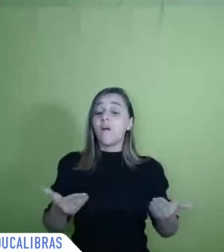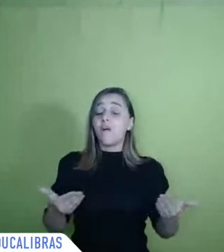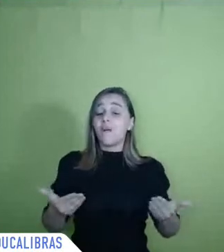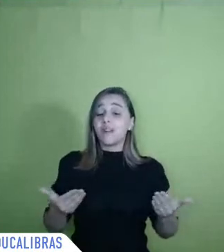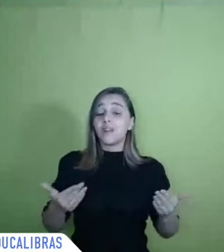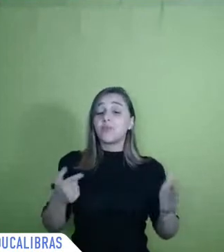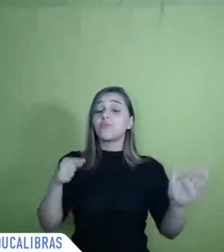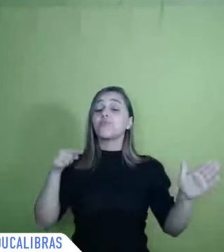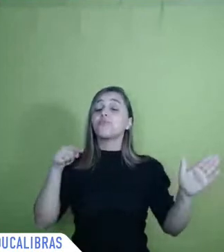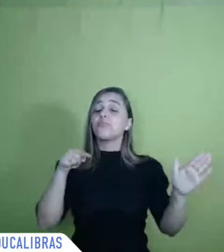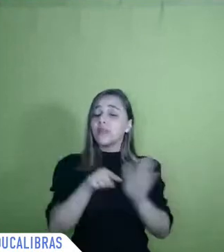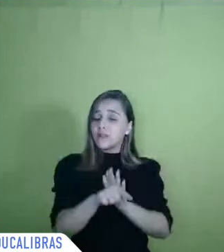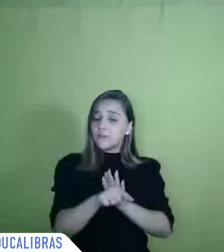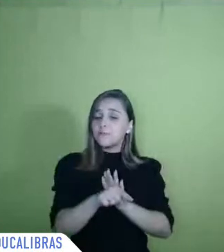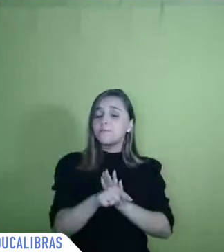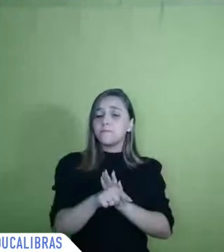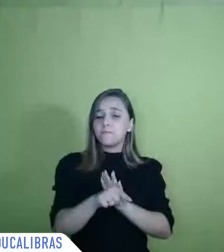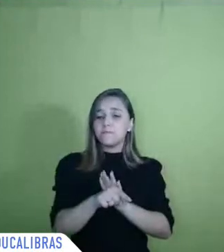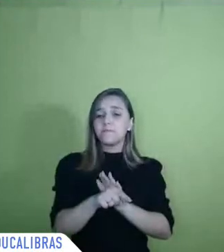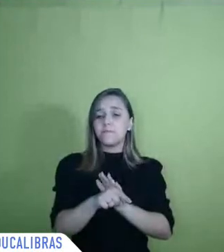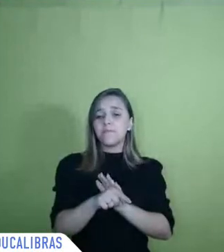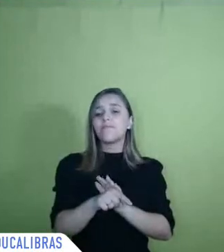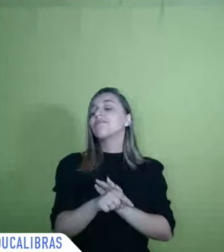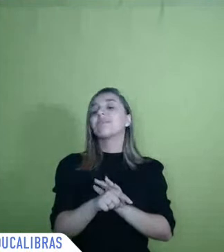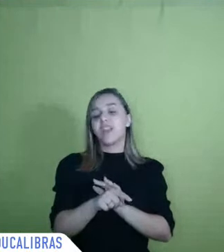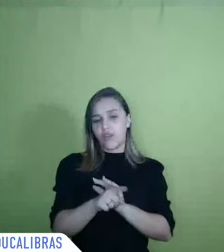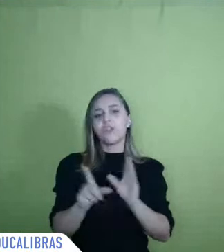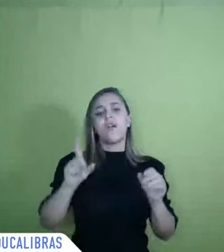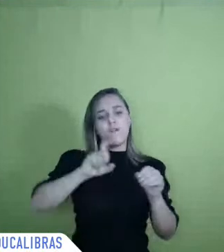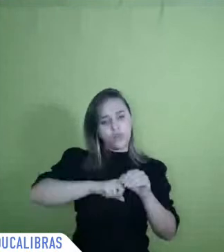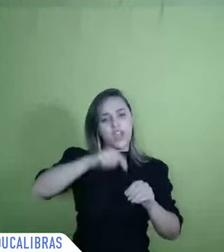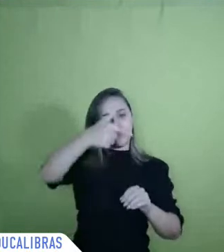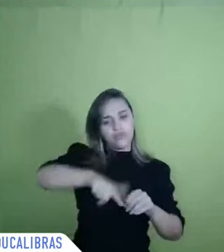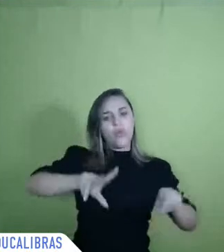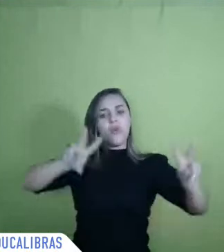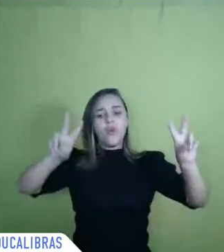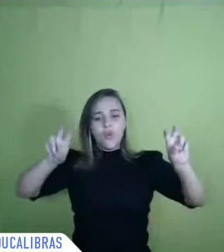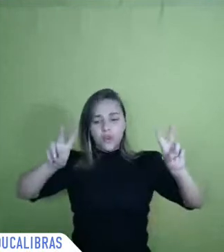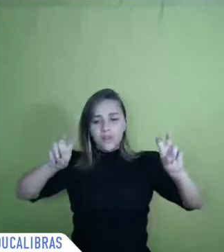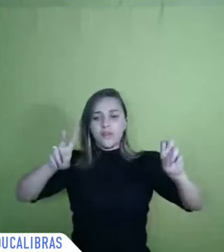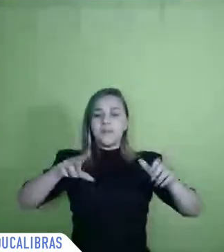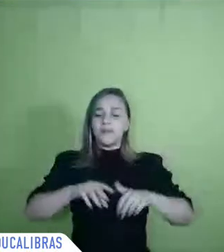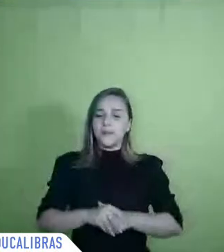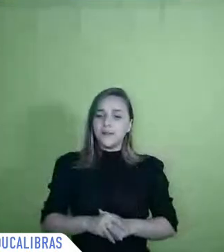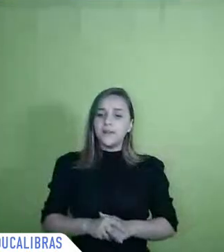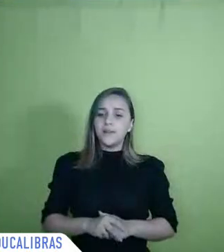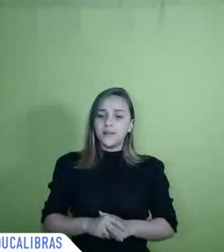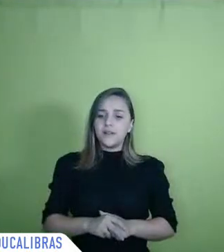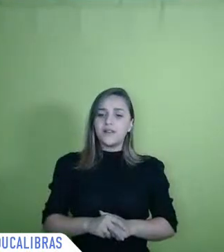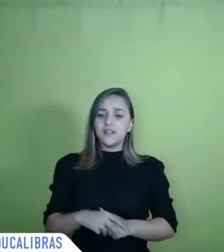I will now ask a question, and we'll get back to this topic,